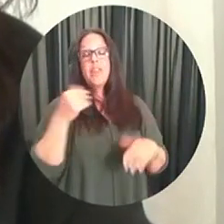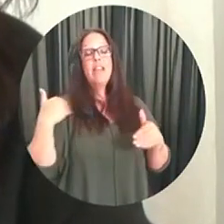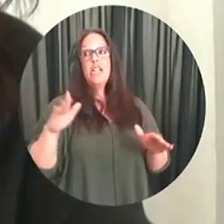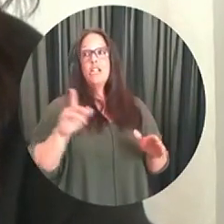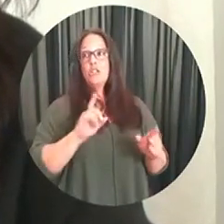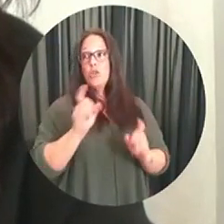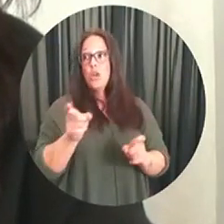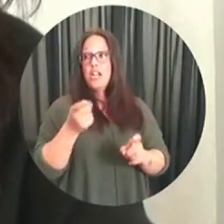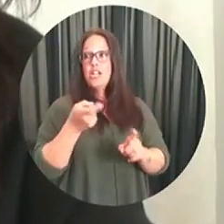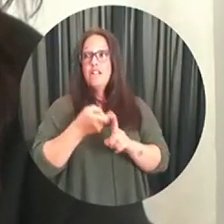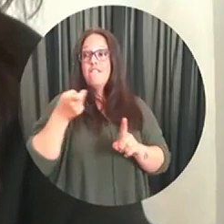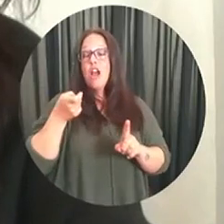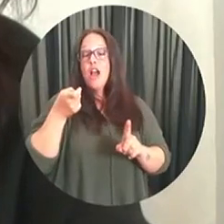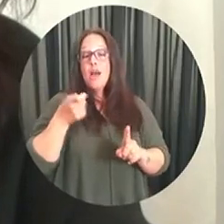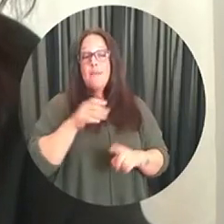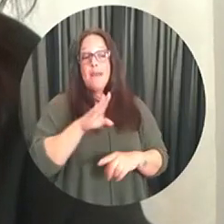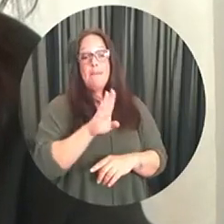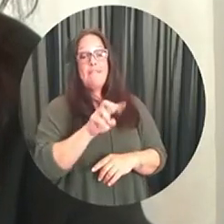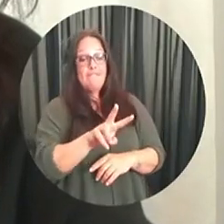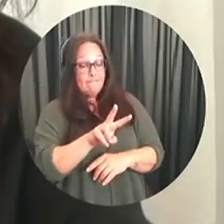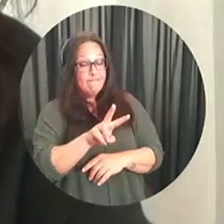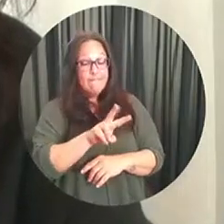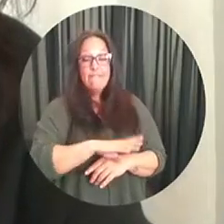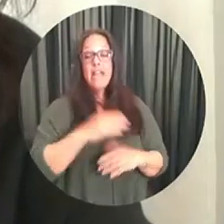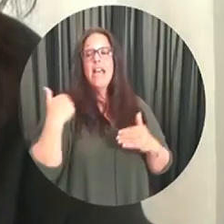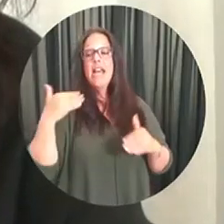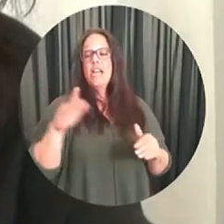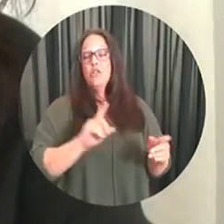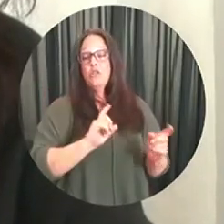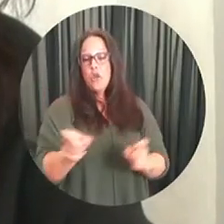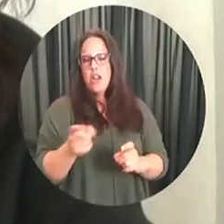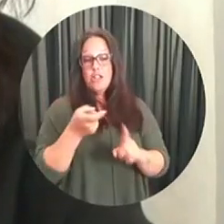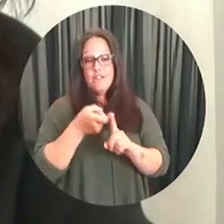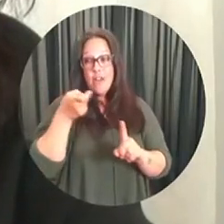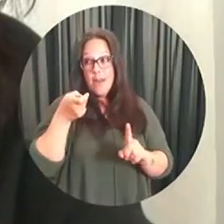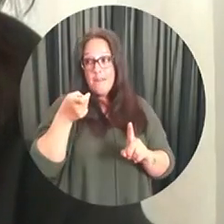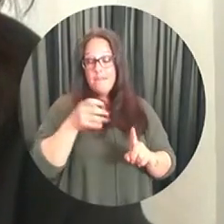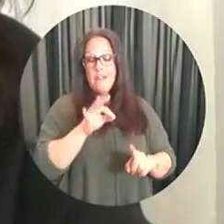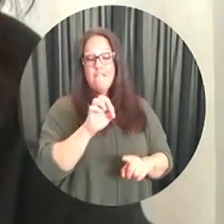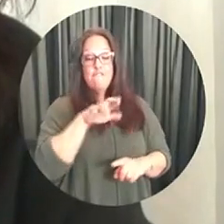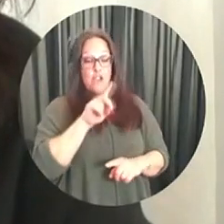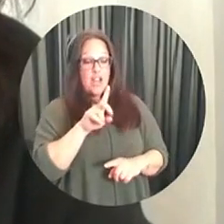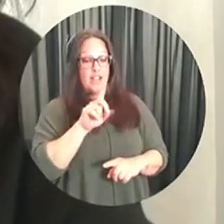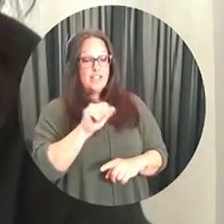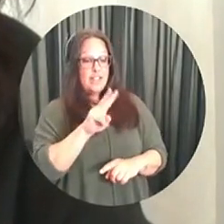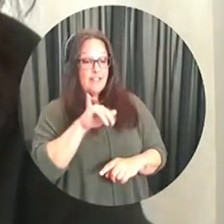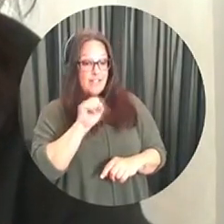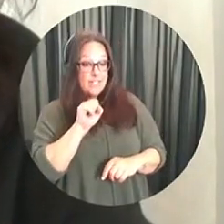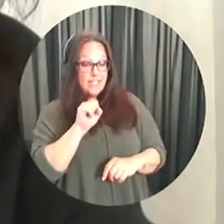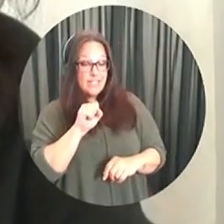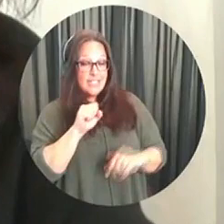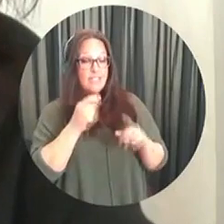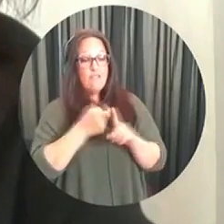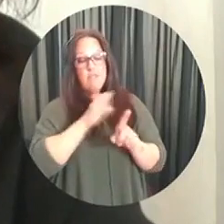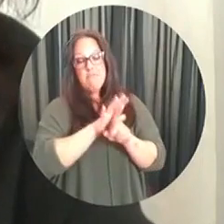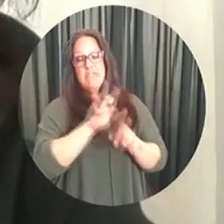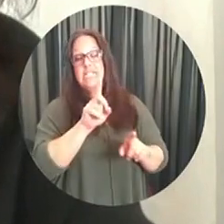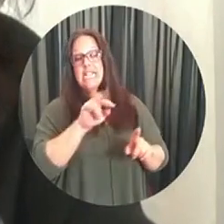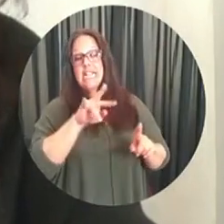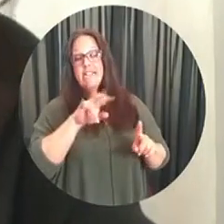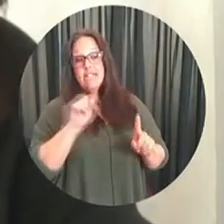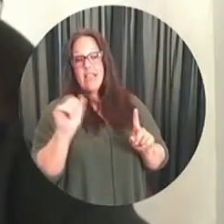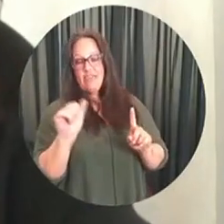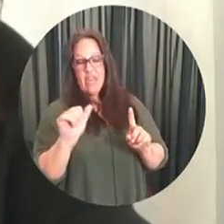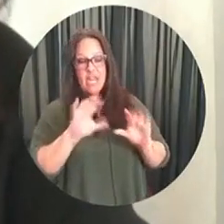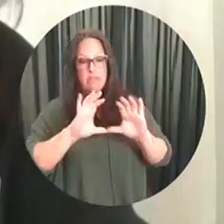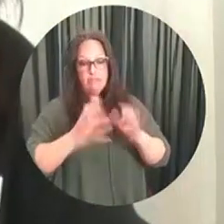from Bev Eastep. I have an angel donation from Fred Davis with Davis Athletics. I have an